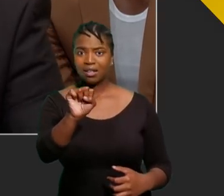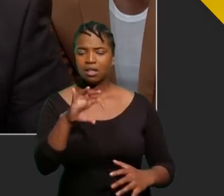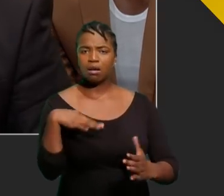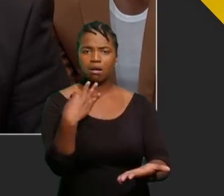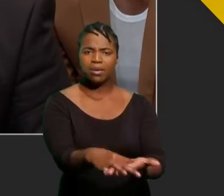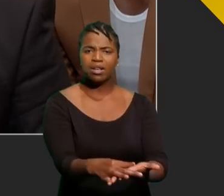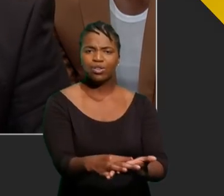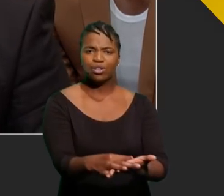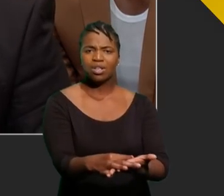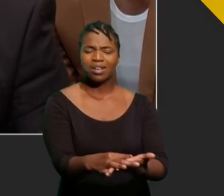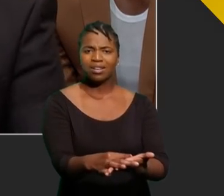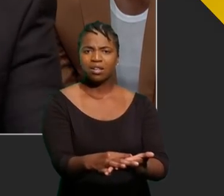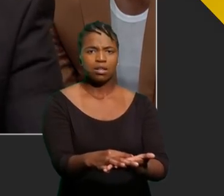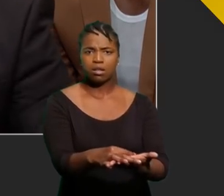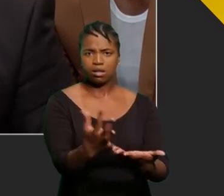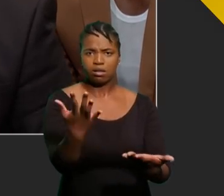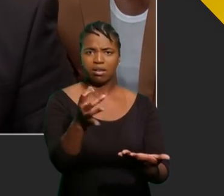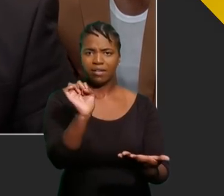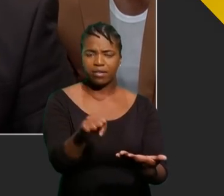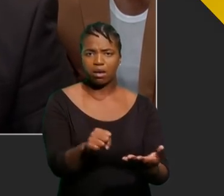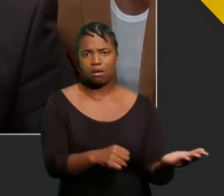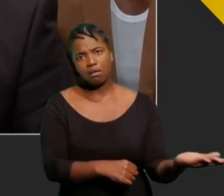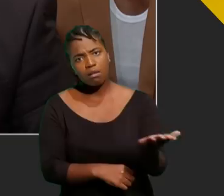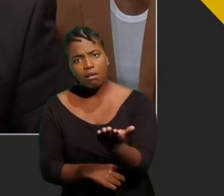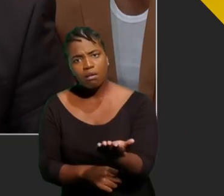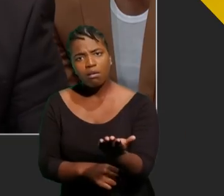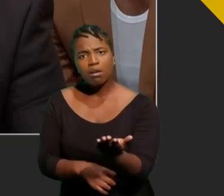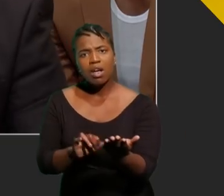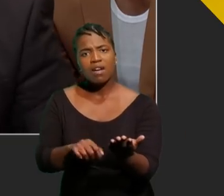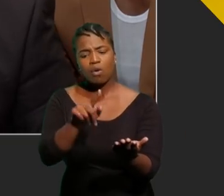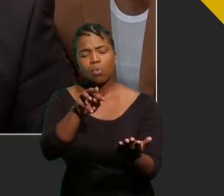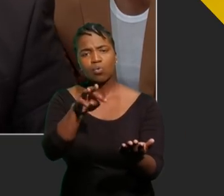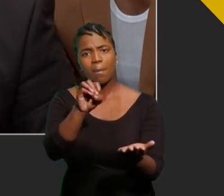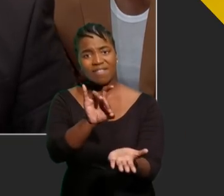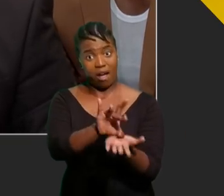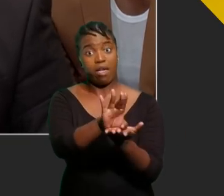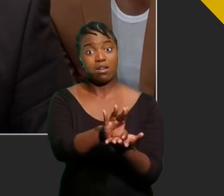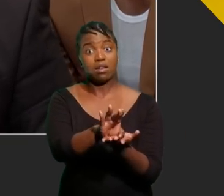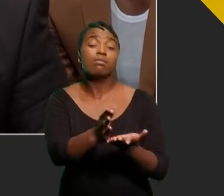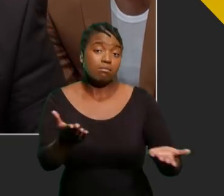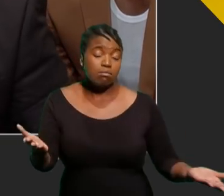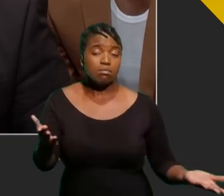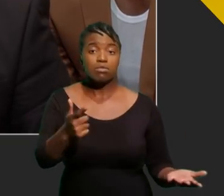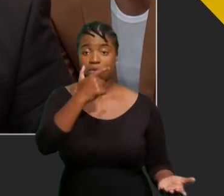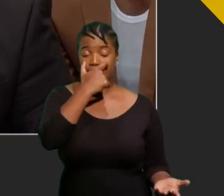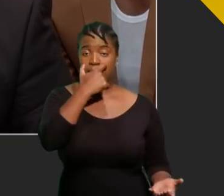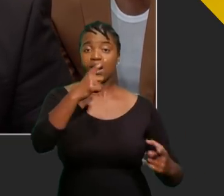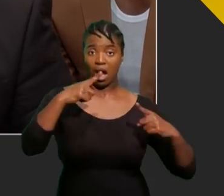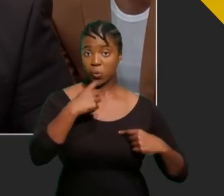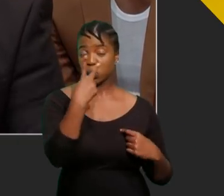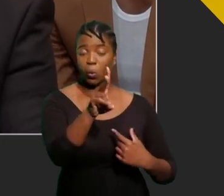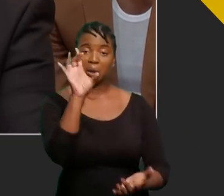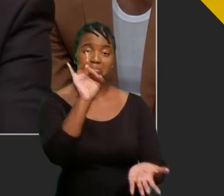by retired Justice Nugent was for Tom Moyane to be fired. Yes. And that's actually materialized, and